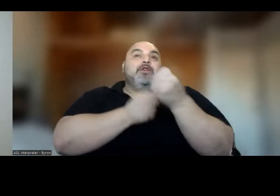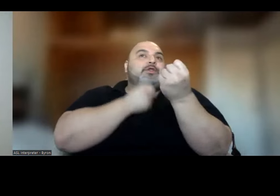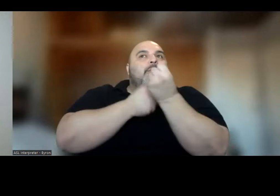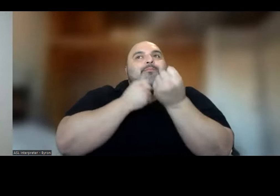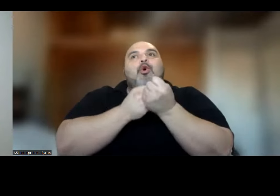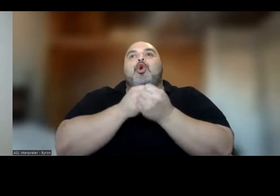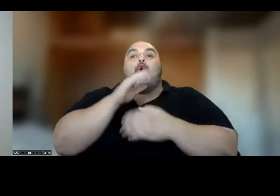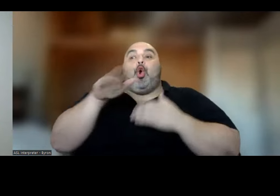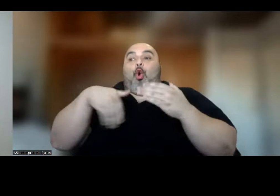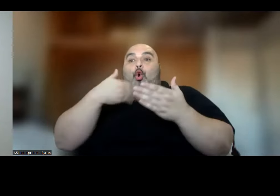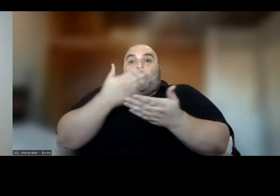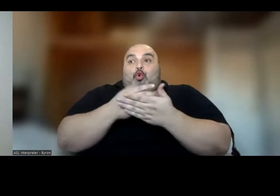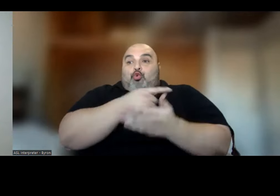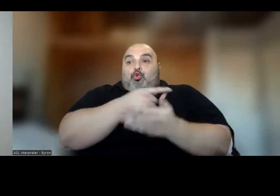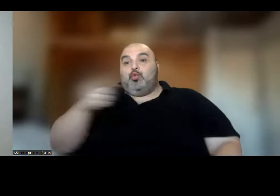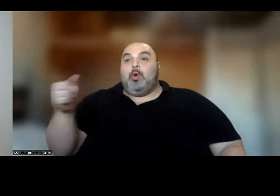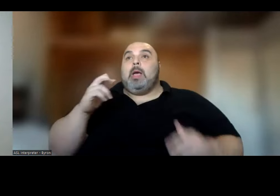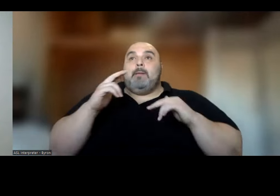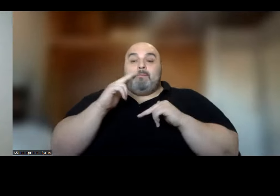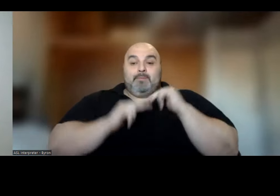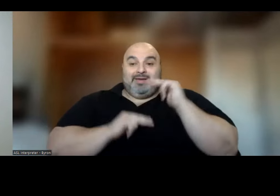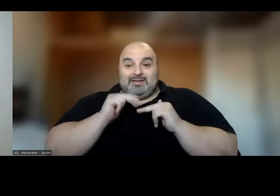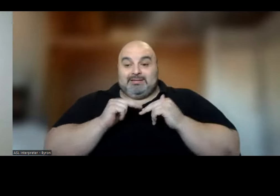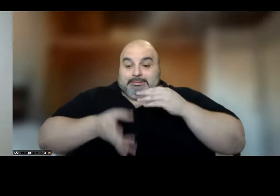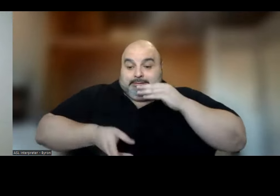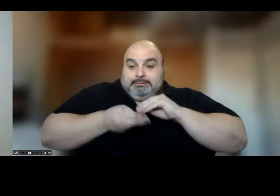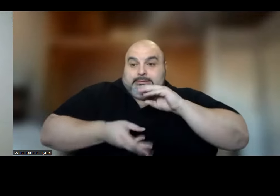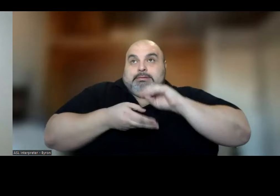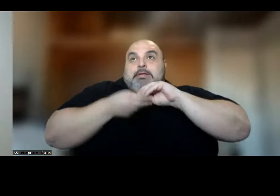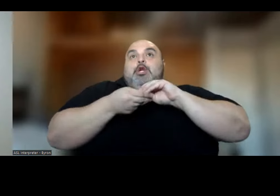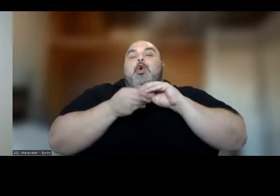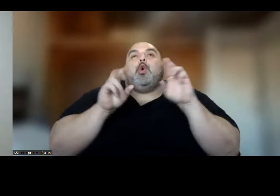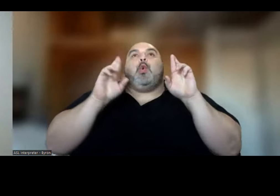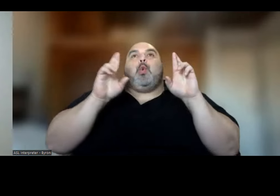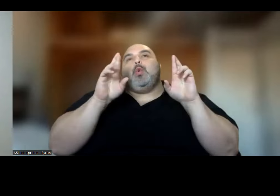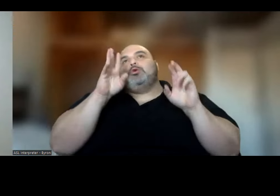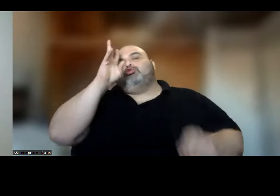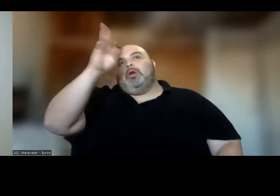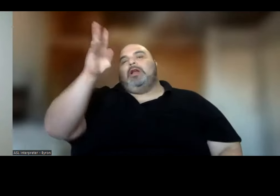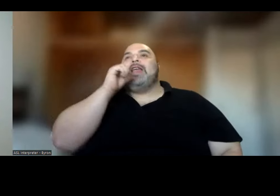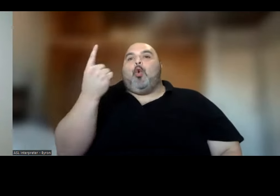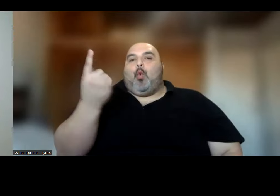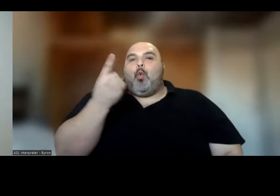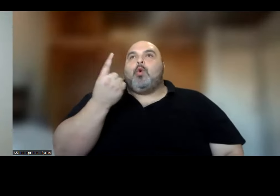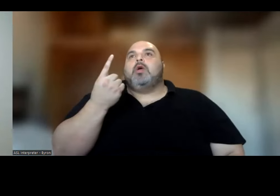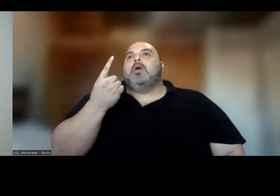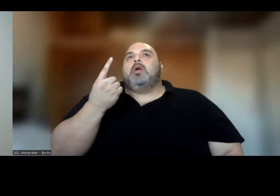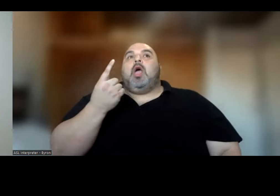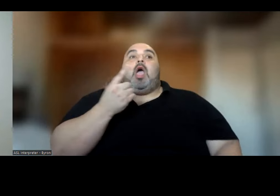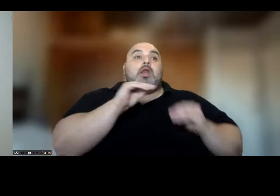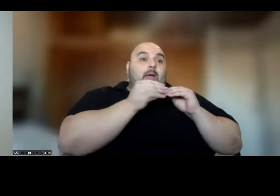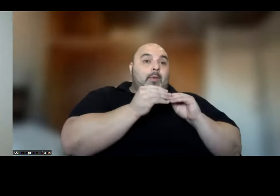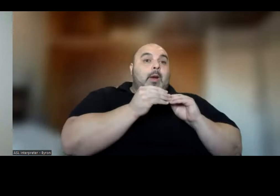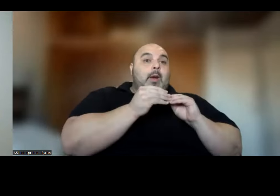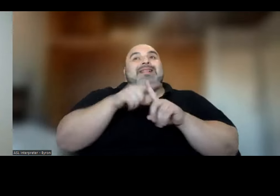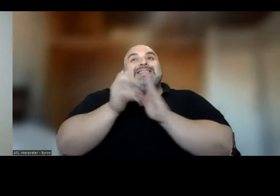this, I think, builds into hopefully creating not just in number, but in skill and